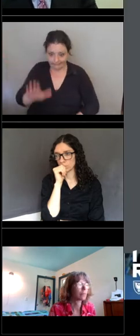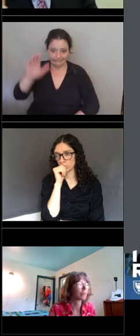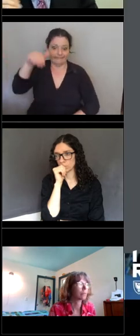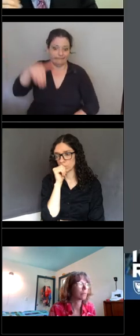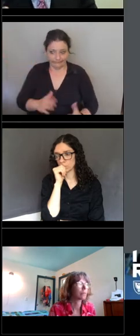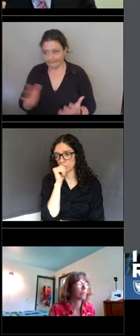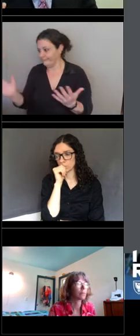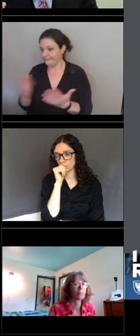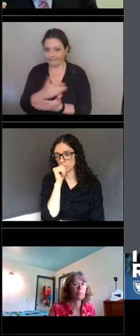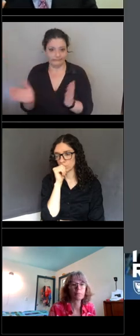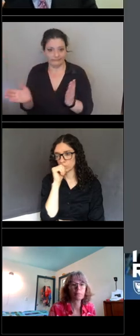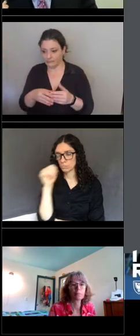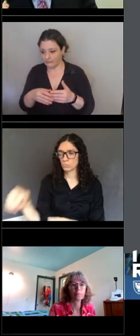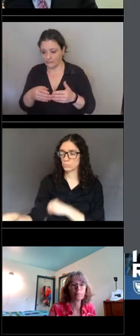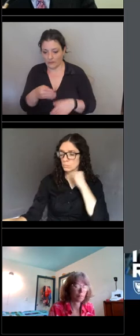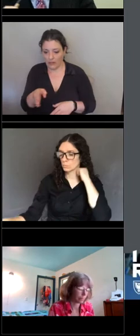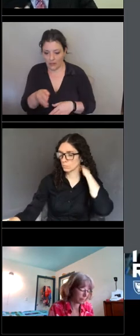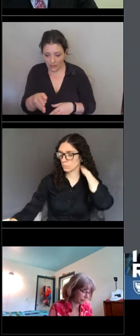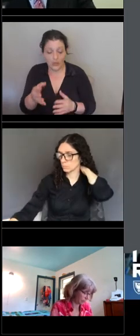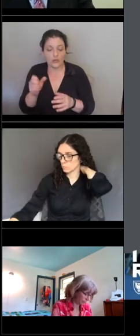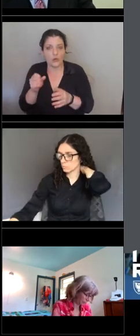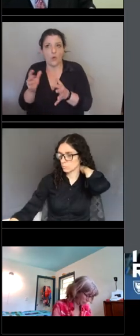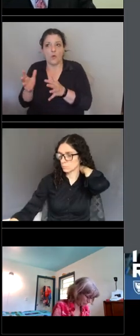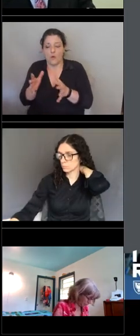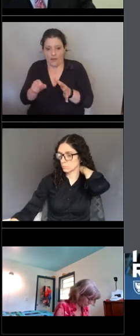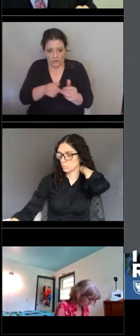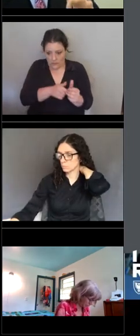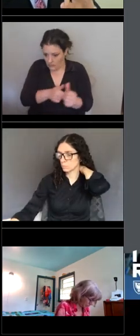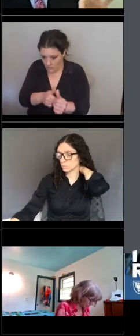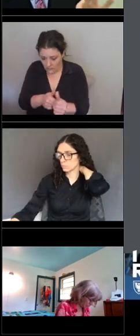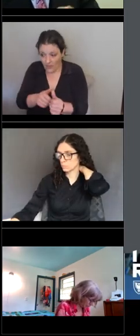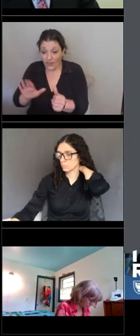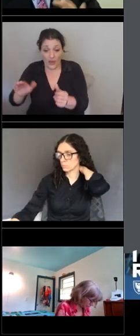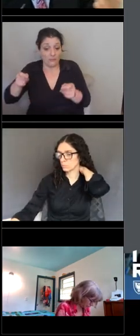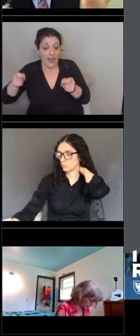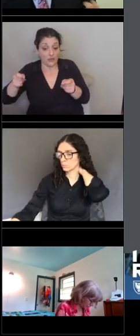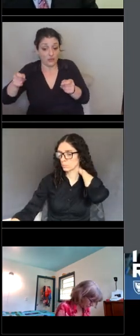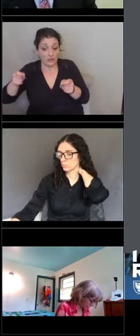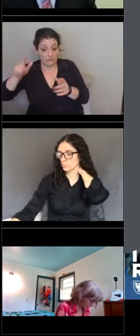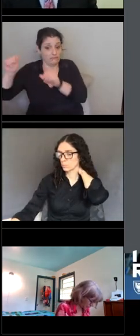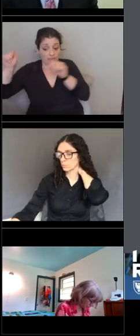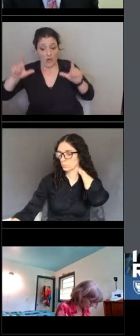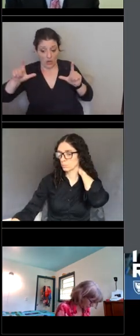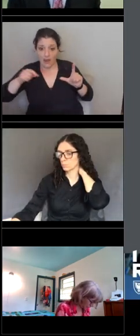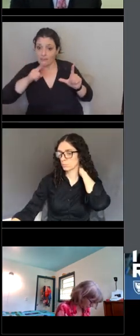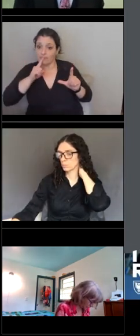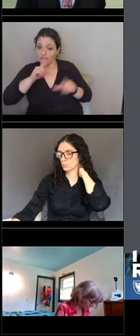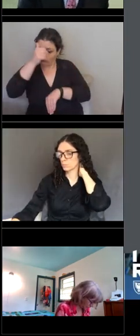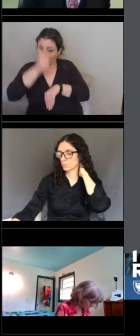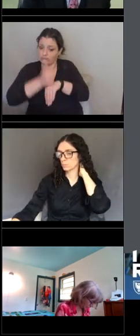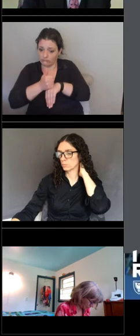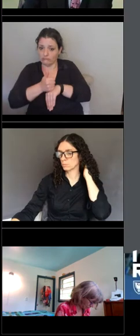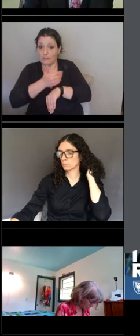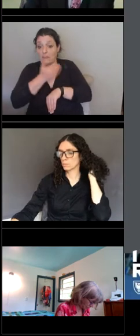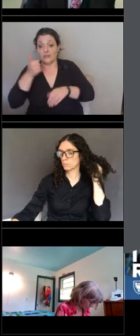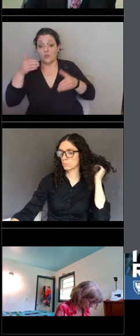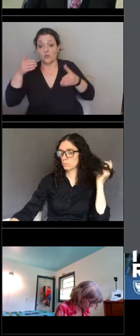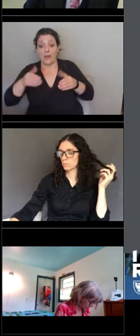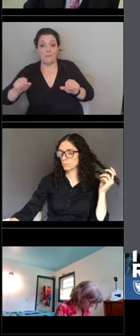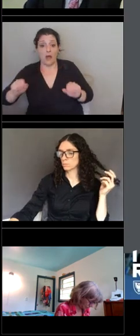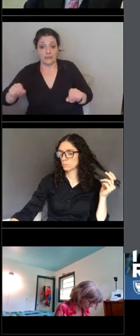minimum, their management paradigm is set up the best possible way to be able to deal and confront with, you know, dynamic and changing